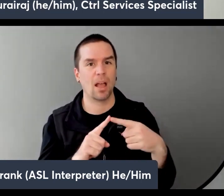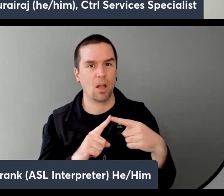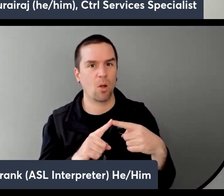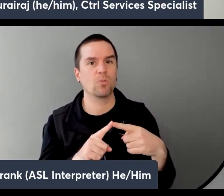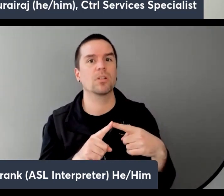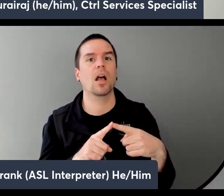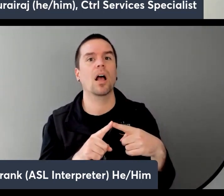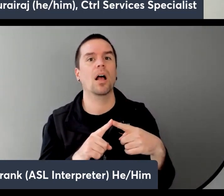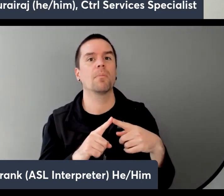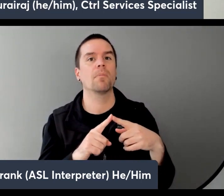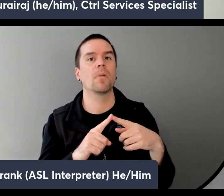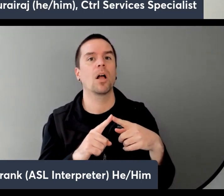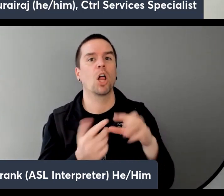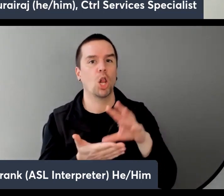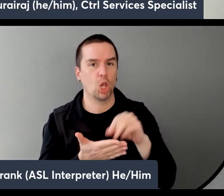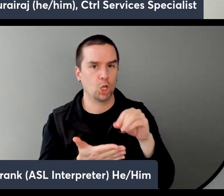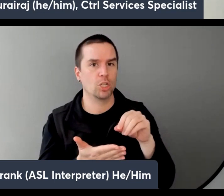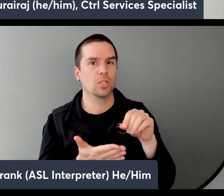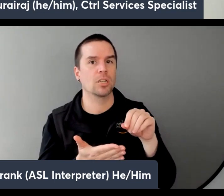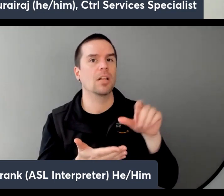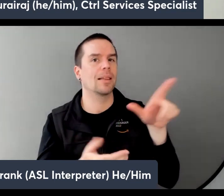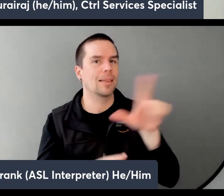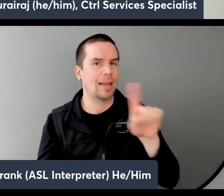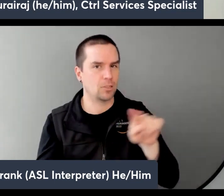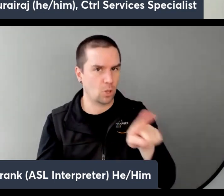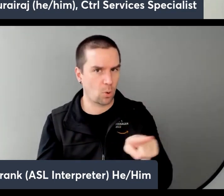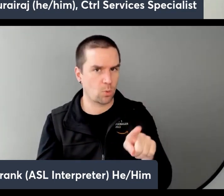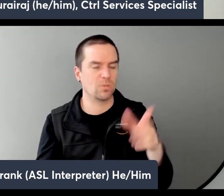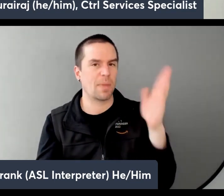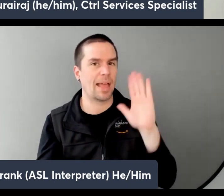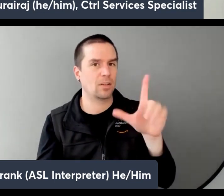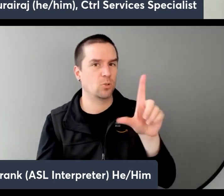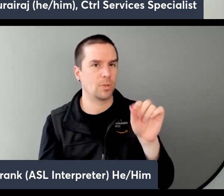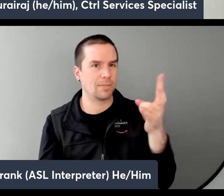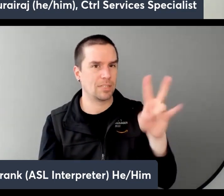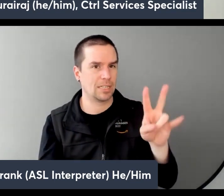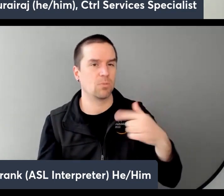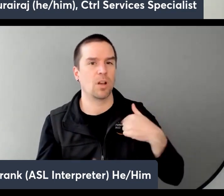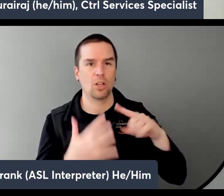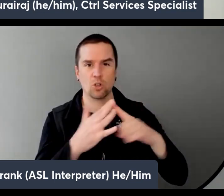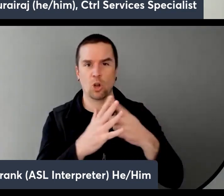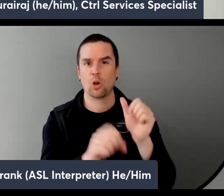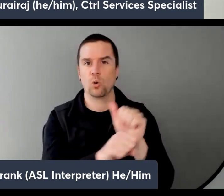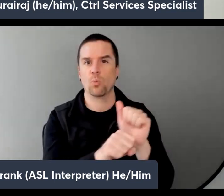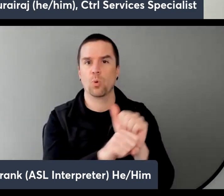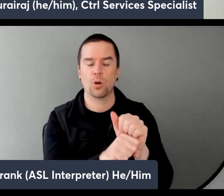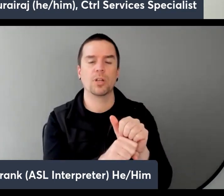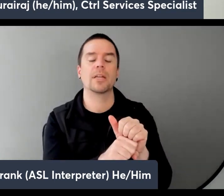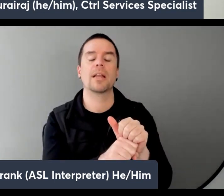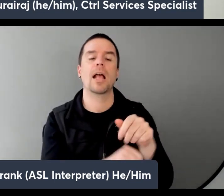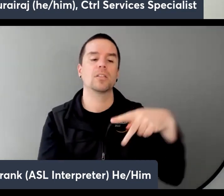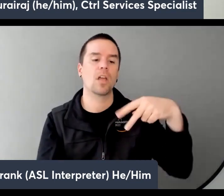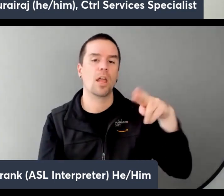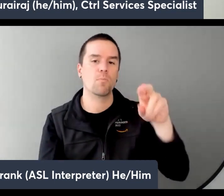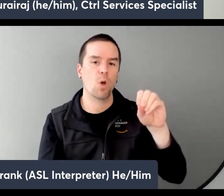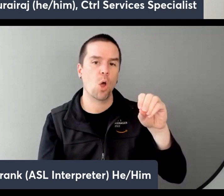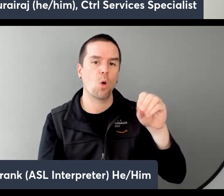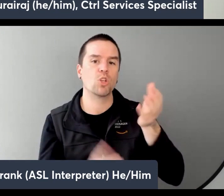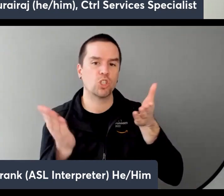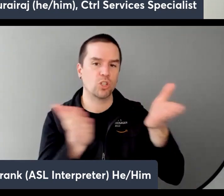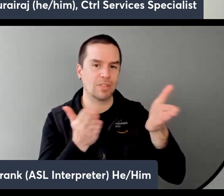Back in 2017, 2018, when I started working as a ProServe consultant and started working on landing